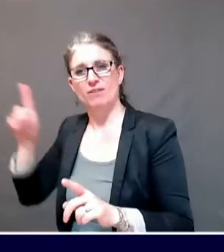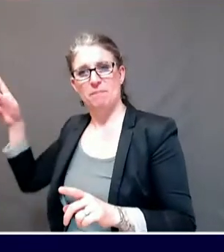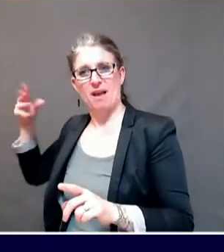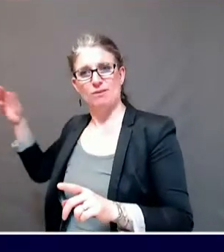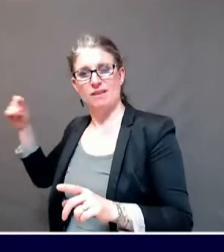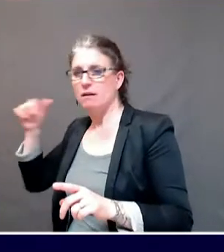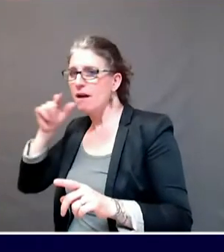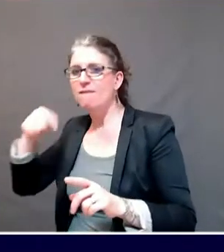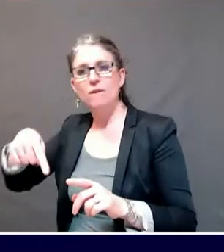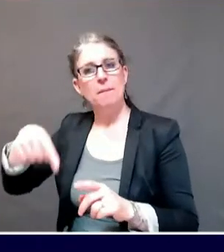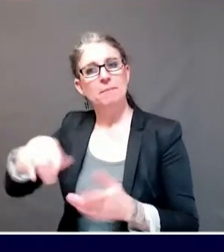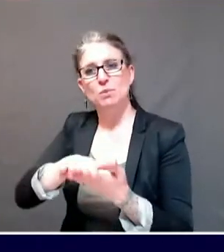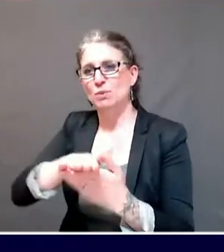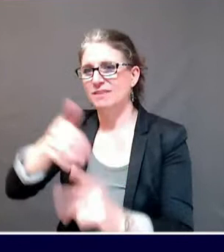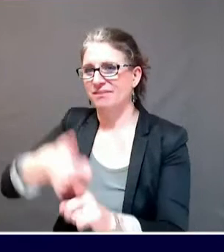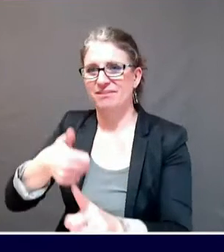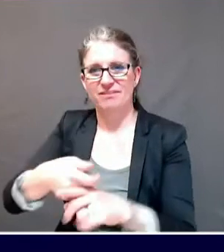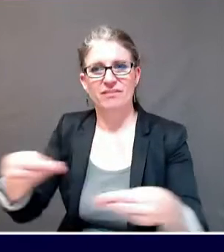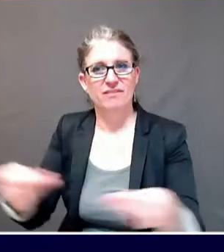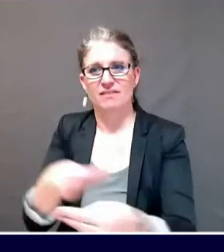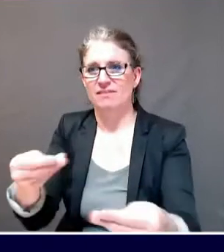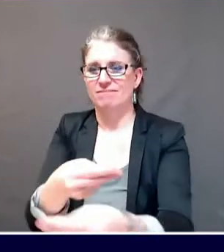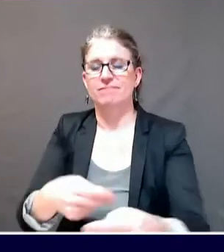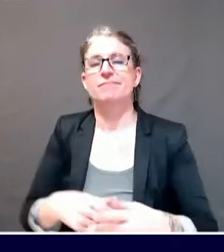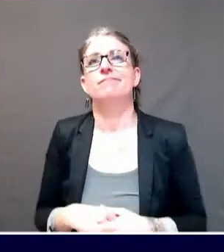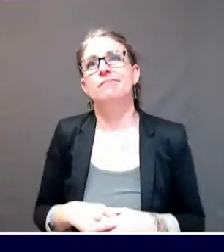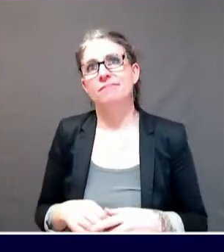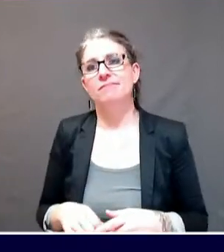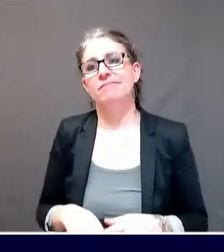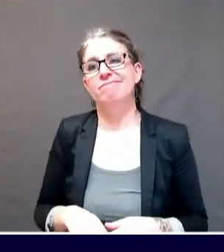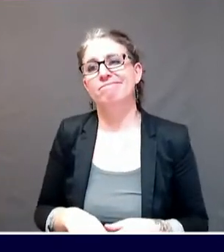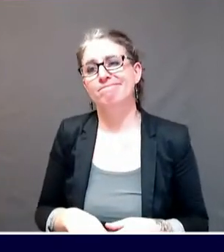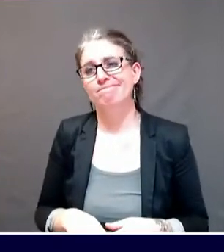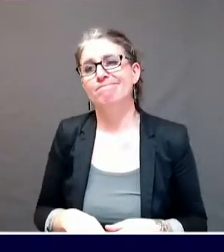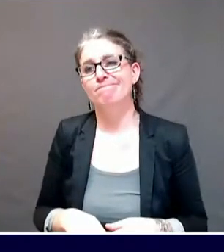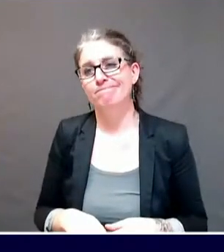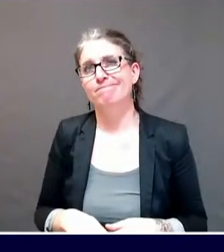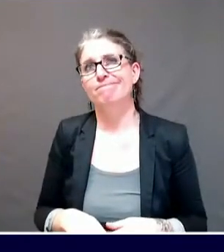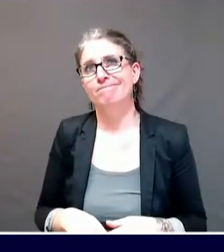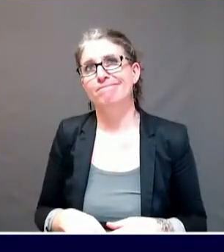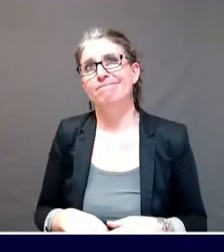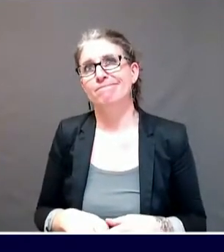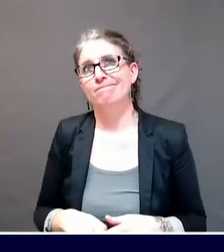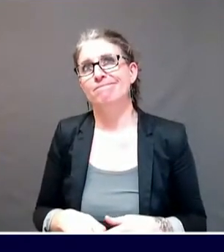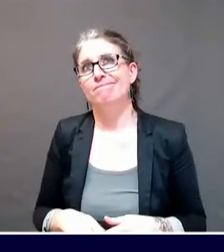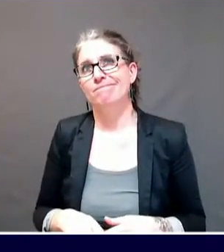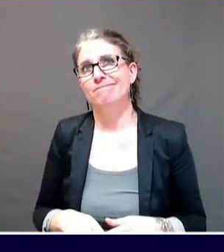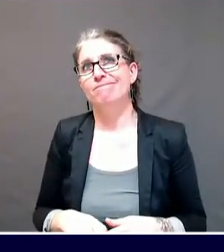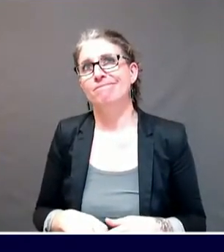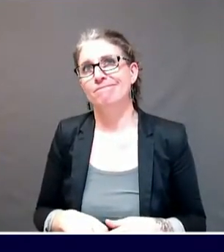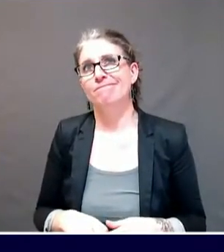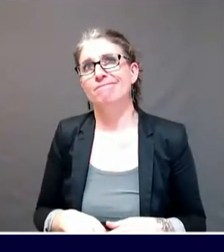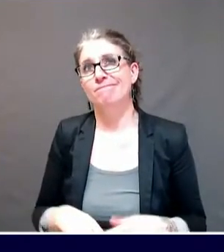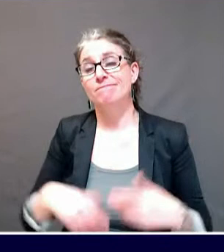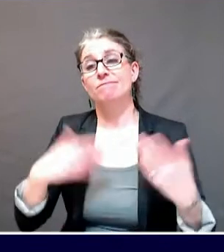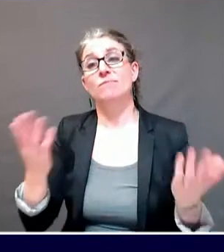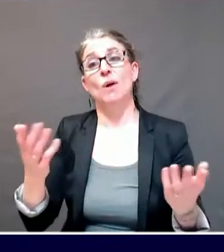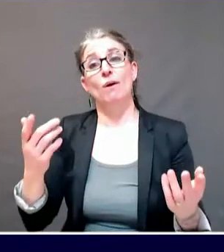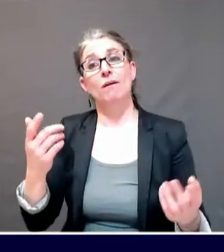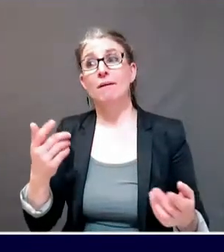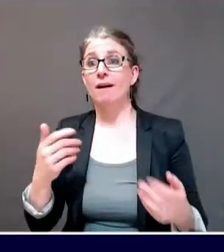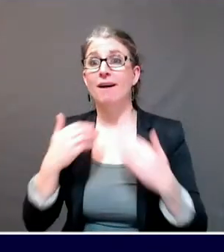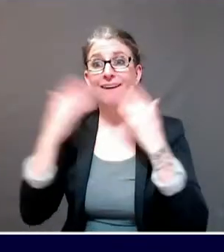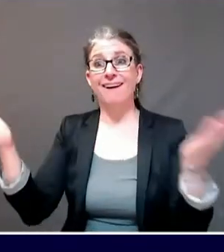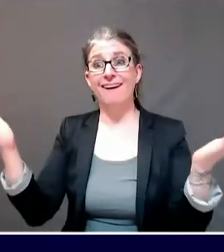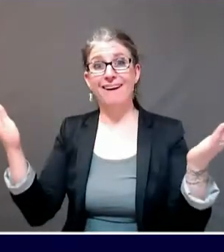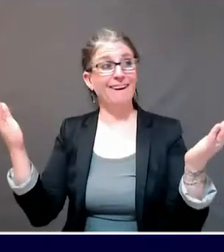that schools are safe has nothing to do intrinsically with the nature of school. It has to do with the hard work and dedication